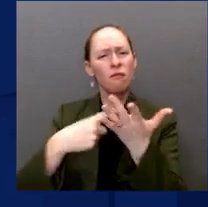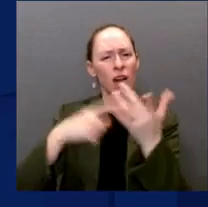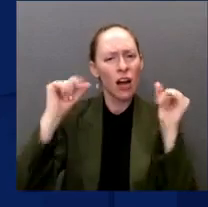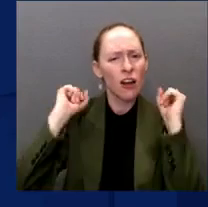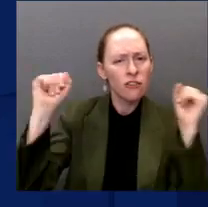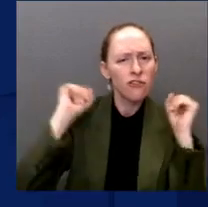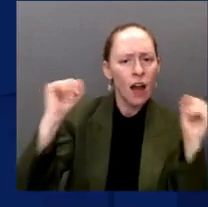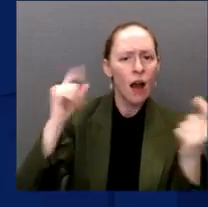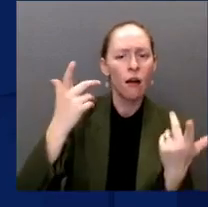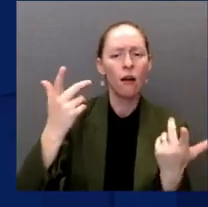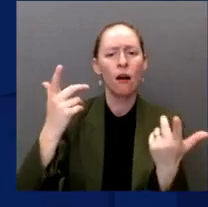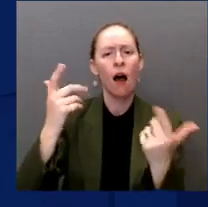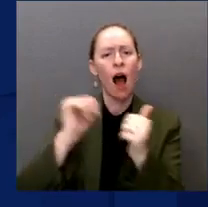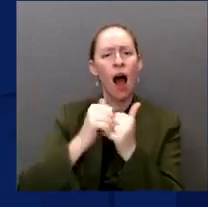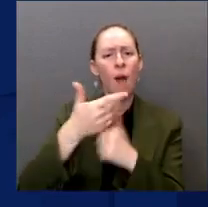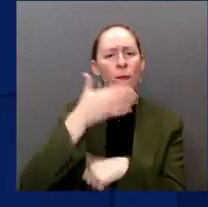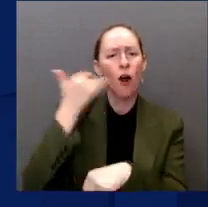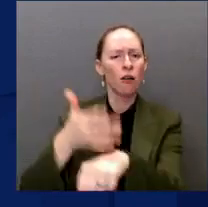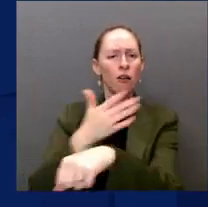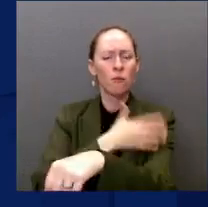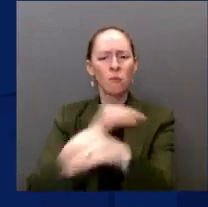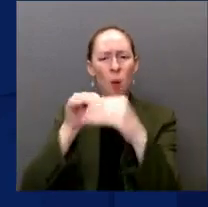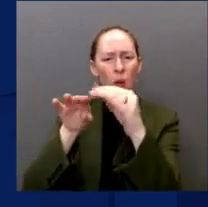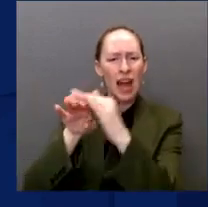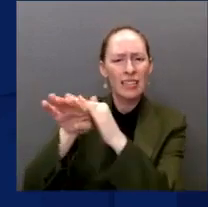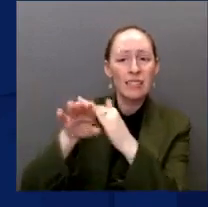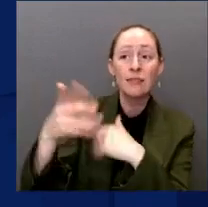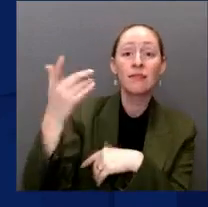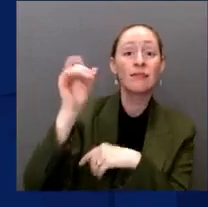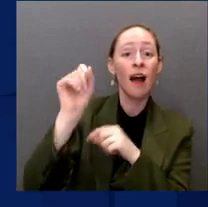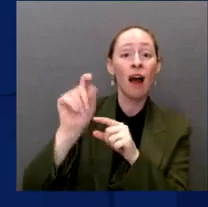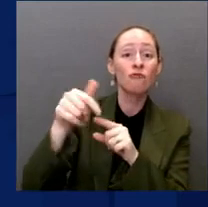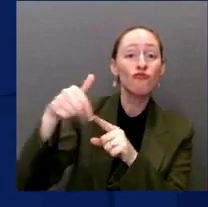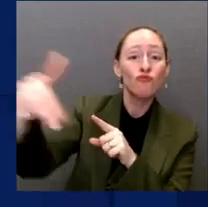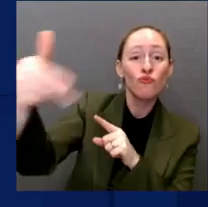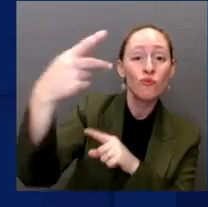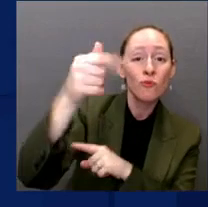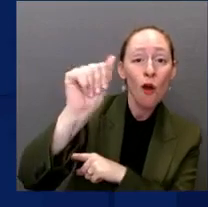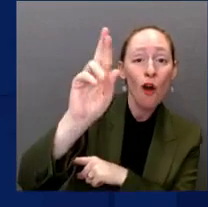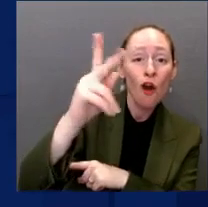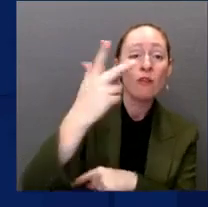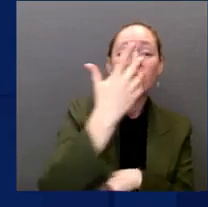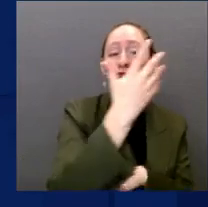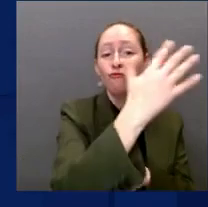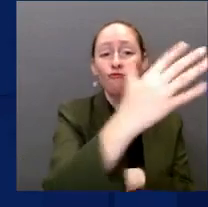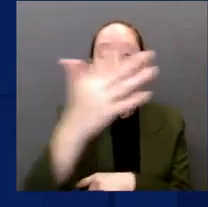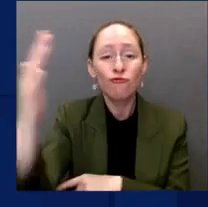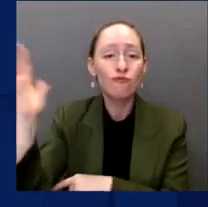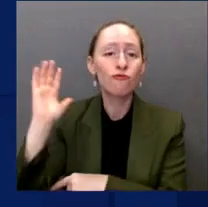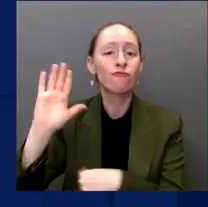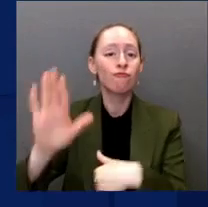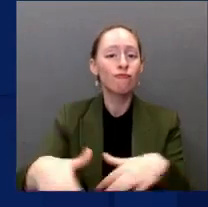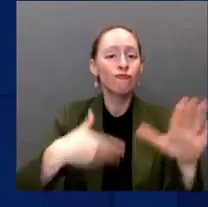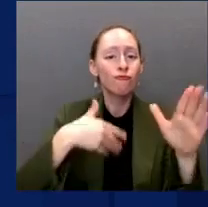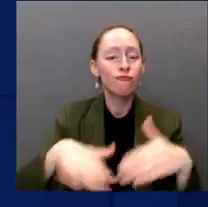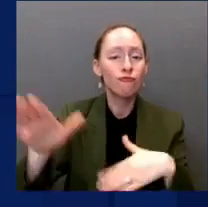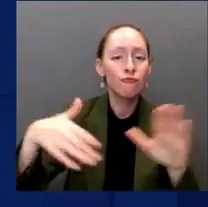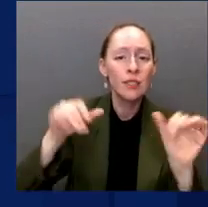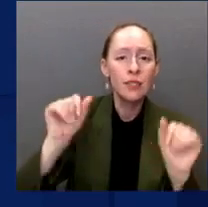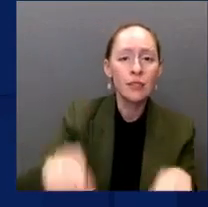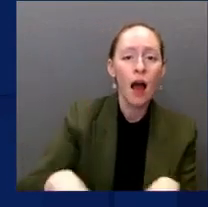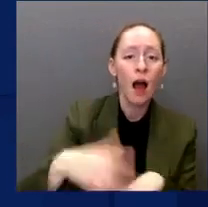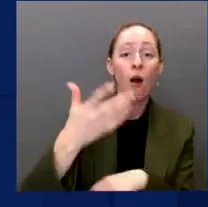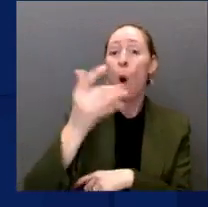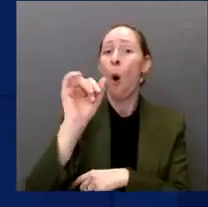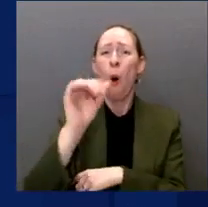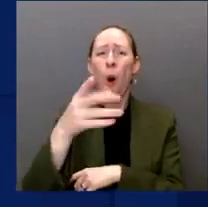national, especially for Americans in low-income communities who need public transit to get there. It will also give more families a chance